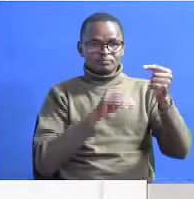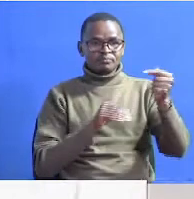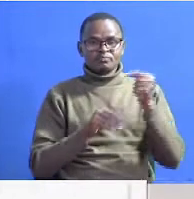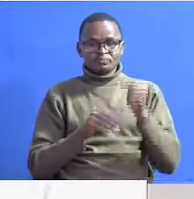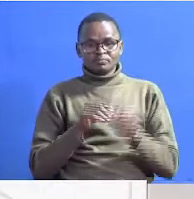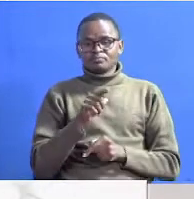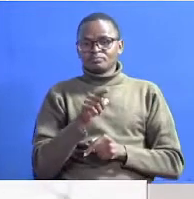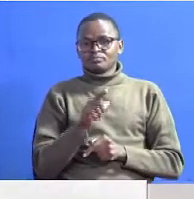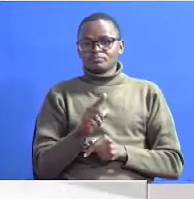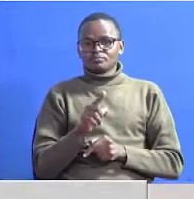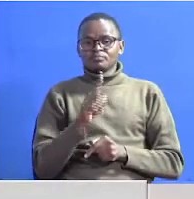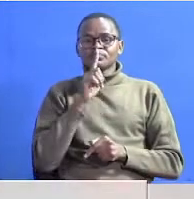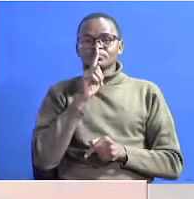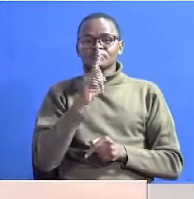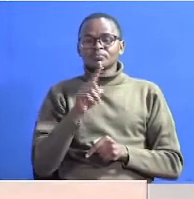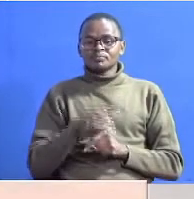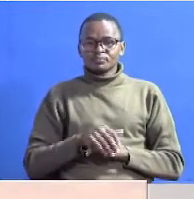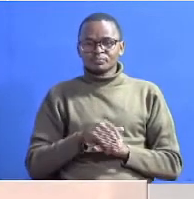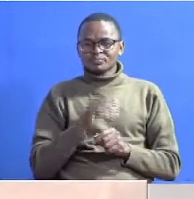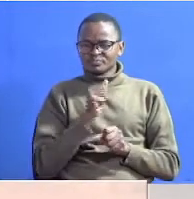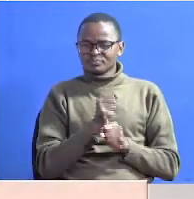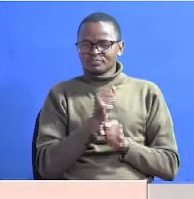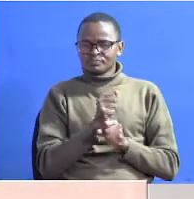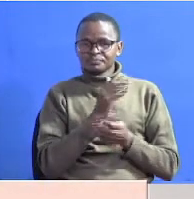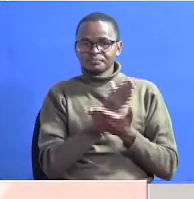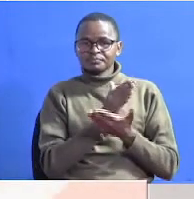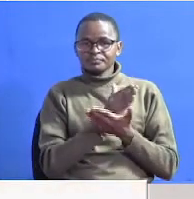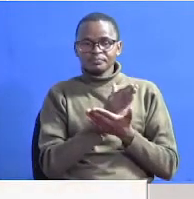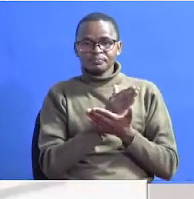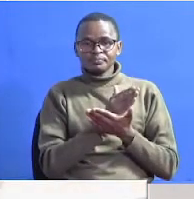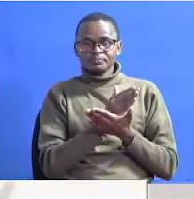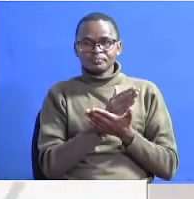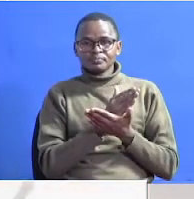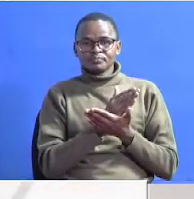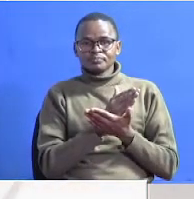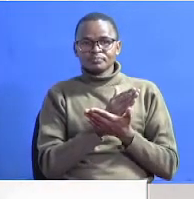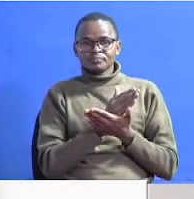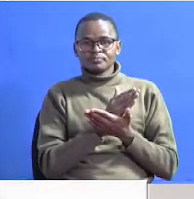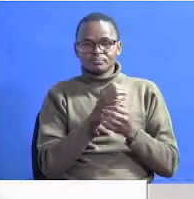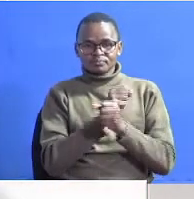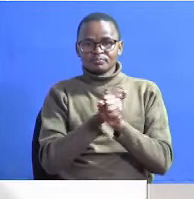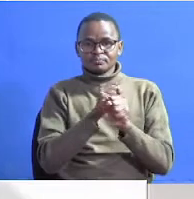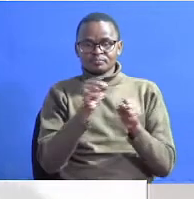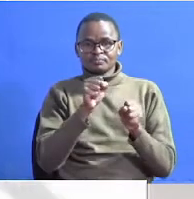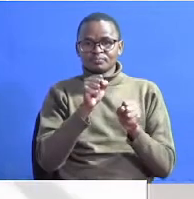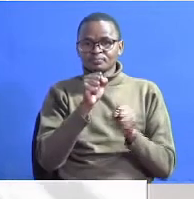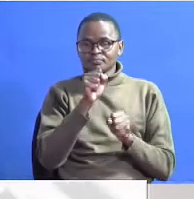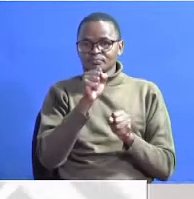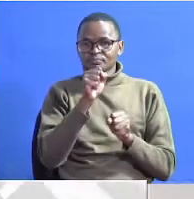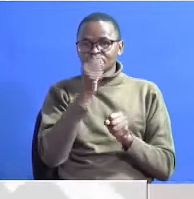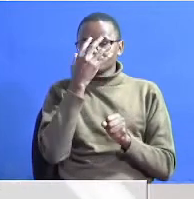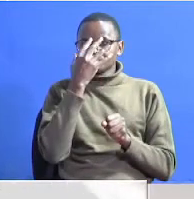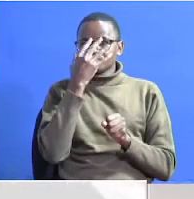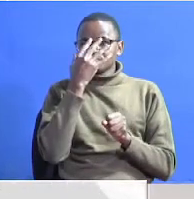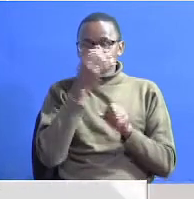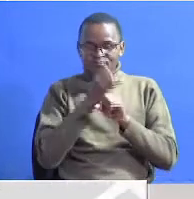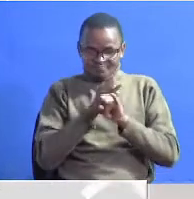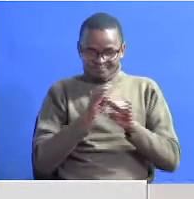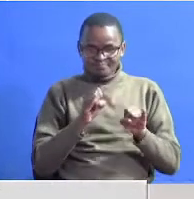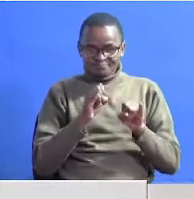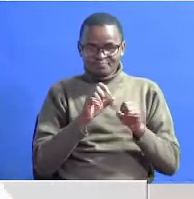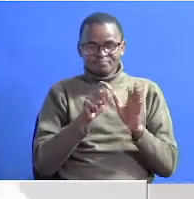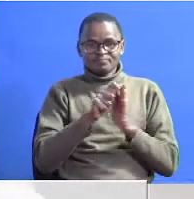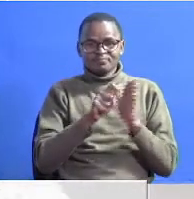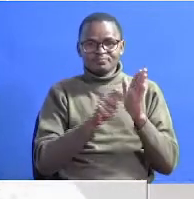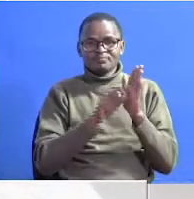to light. So does it really make President-elect William Ruto clean in terms